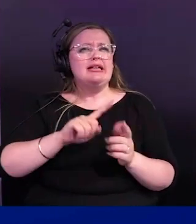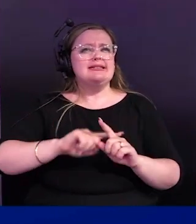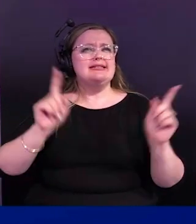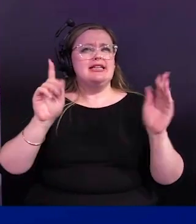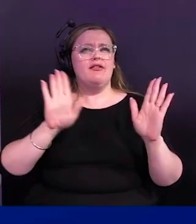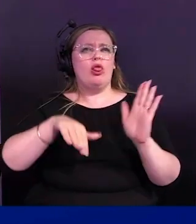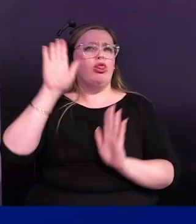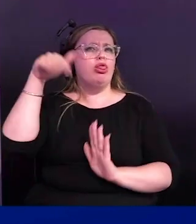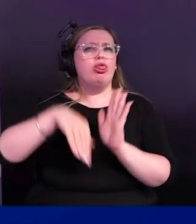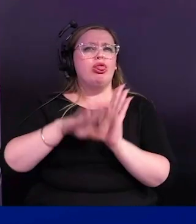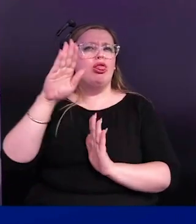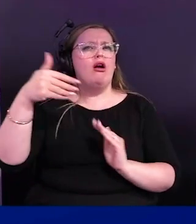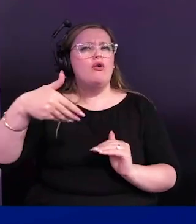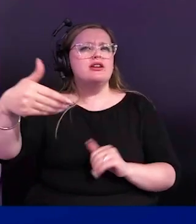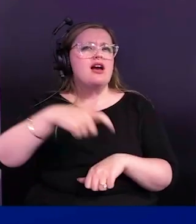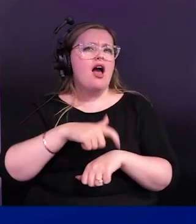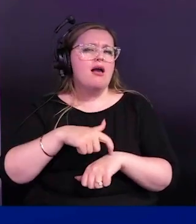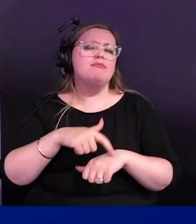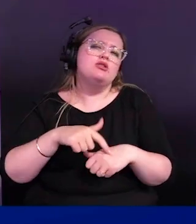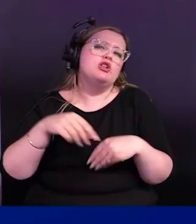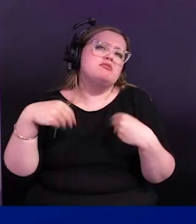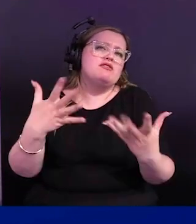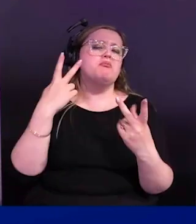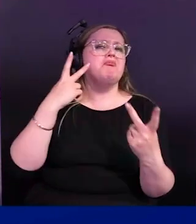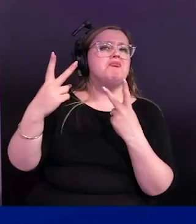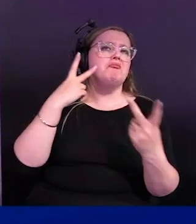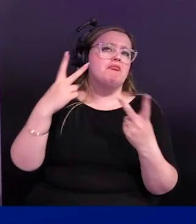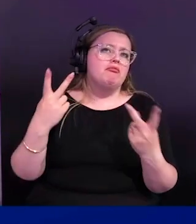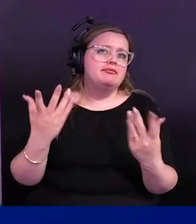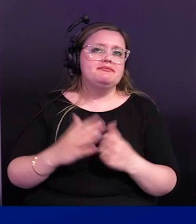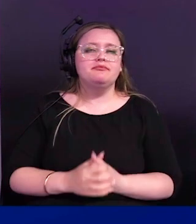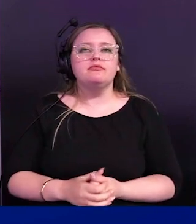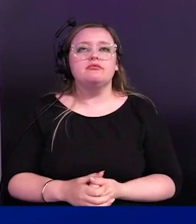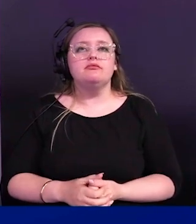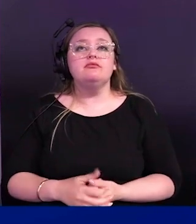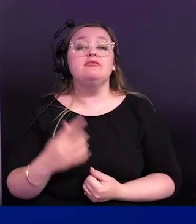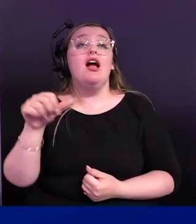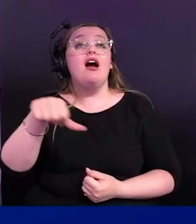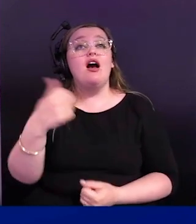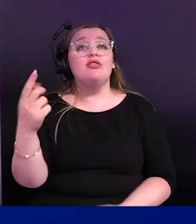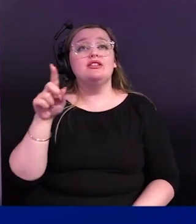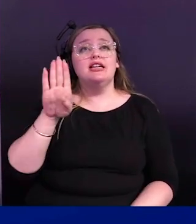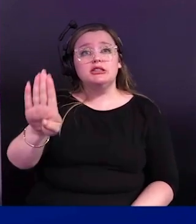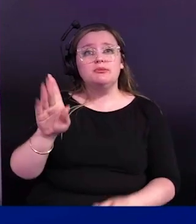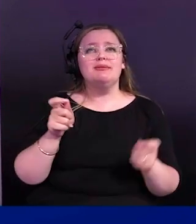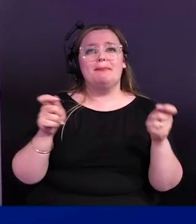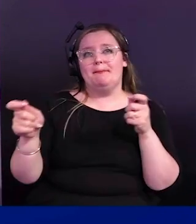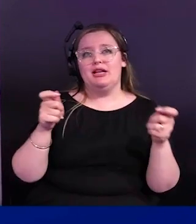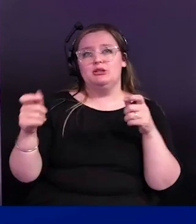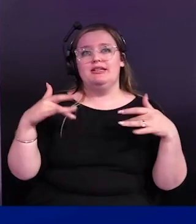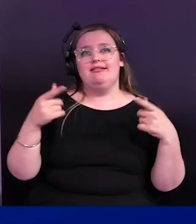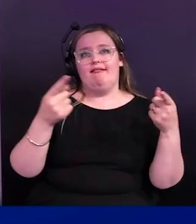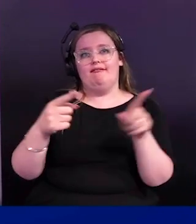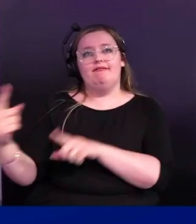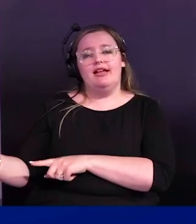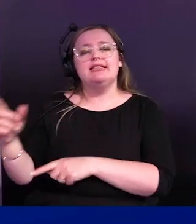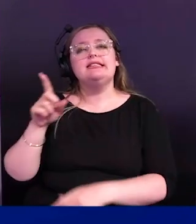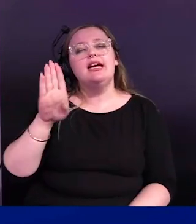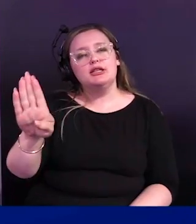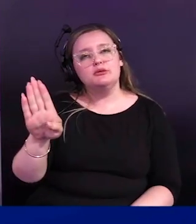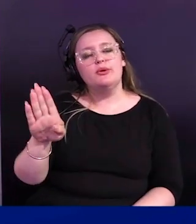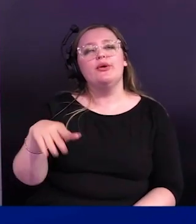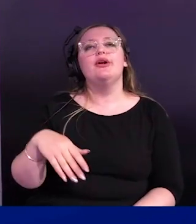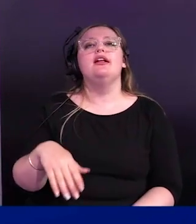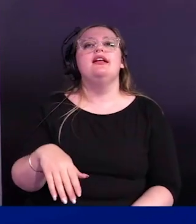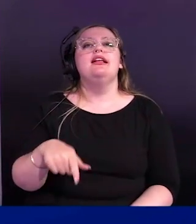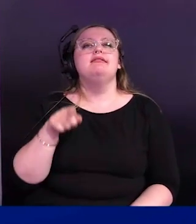ability to drill down to learn more. One other dashboard is our management events dashboard. And as the name implies,